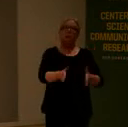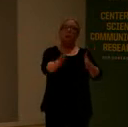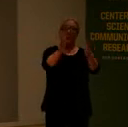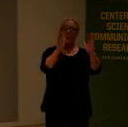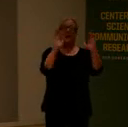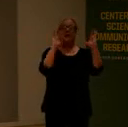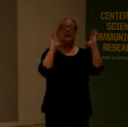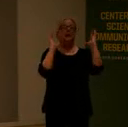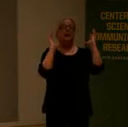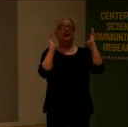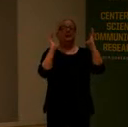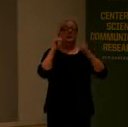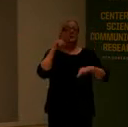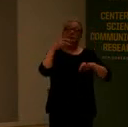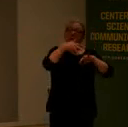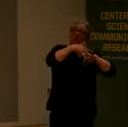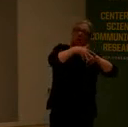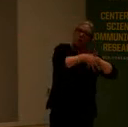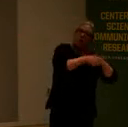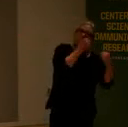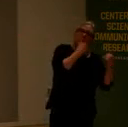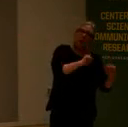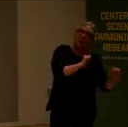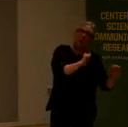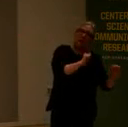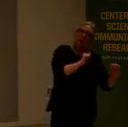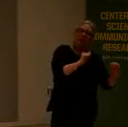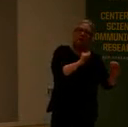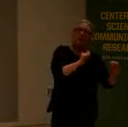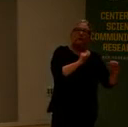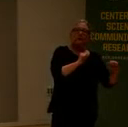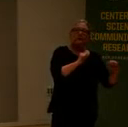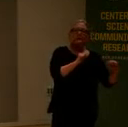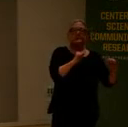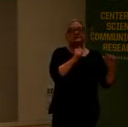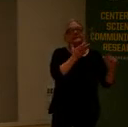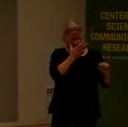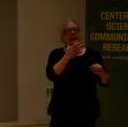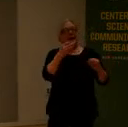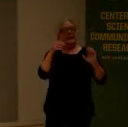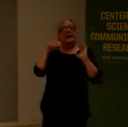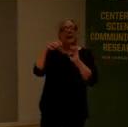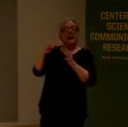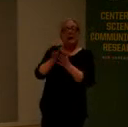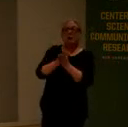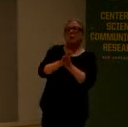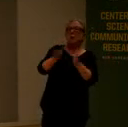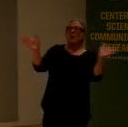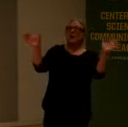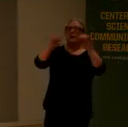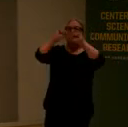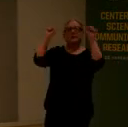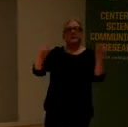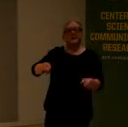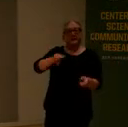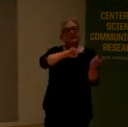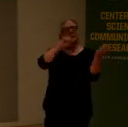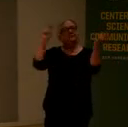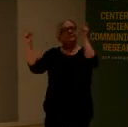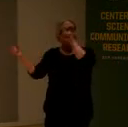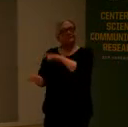towards making both a grassroots effort and that case for the wider systems change of